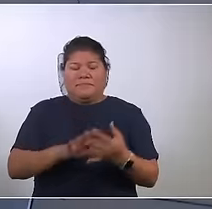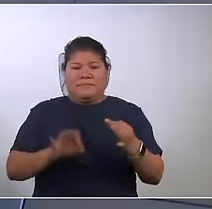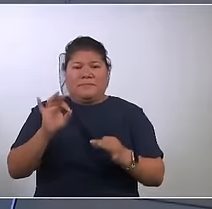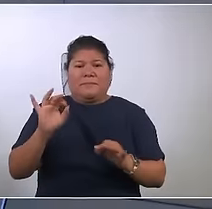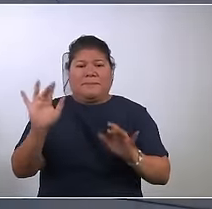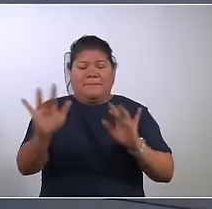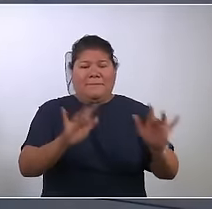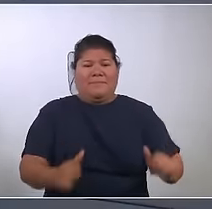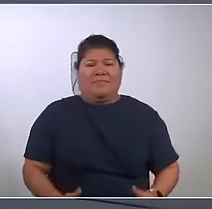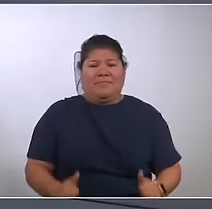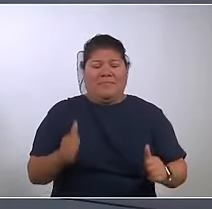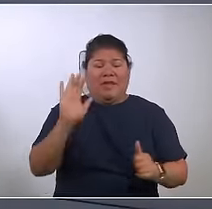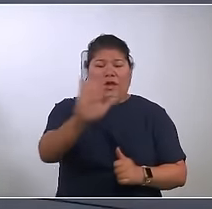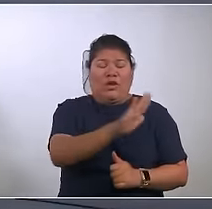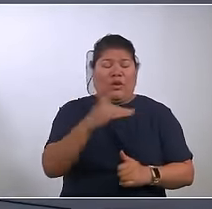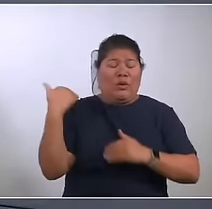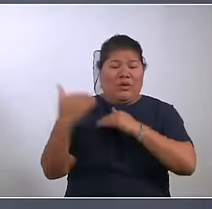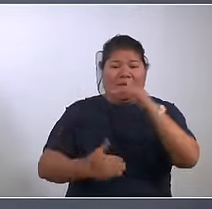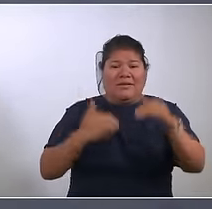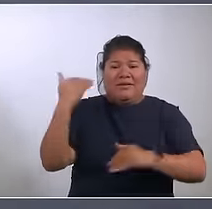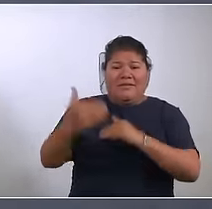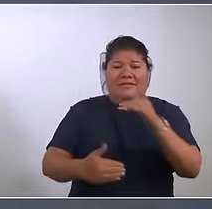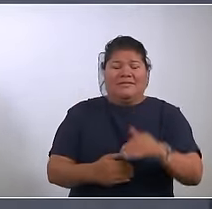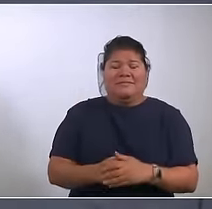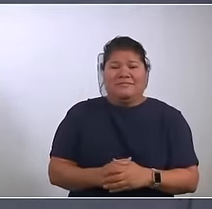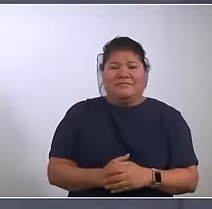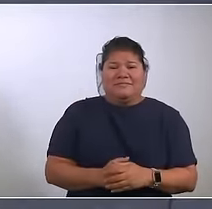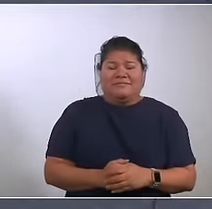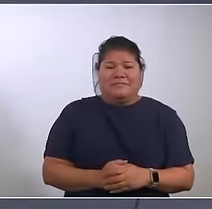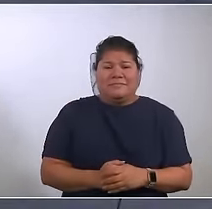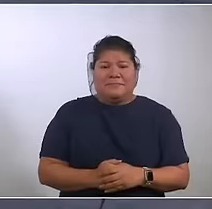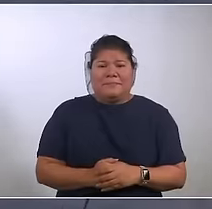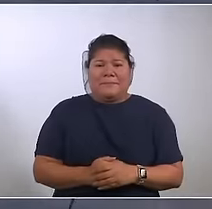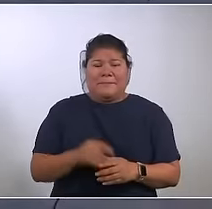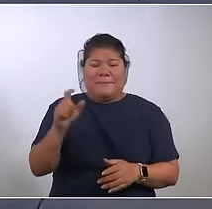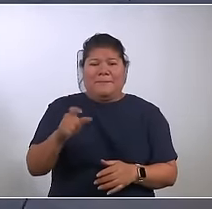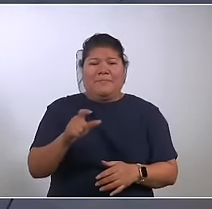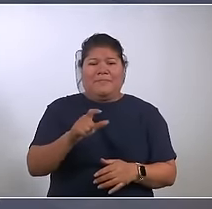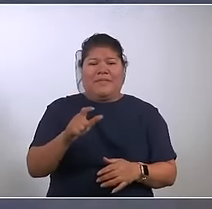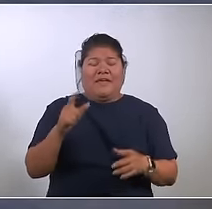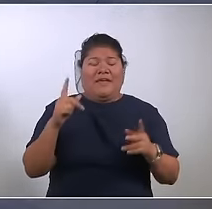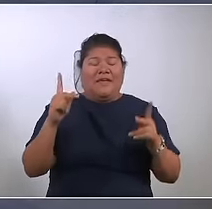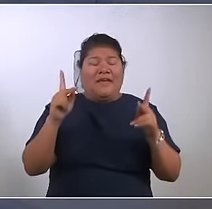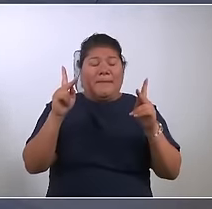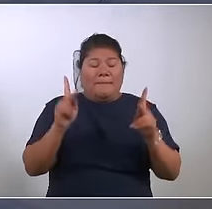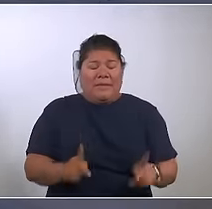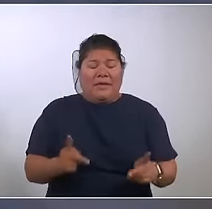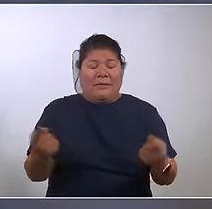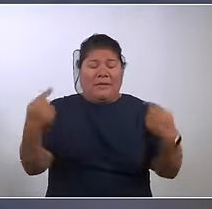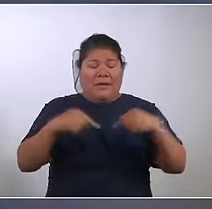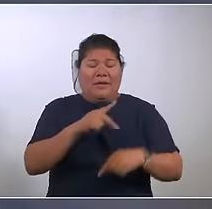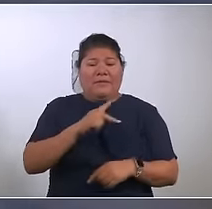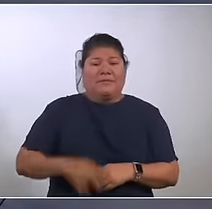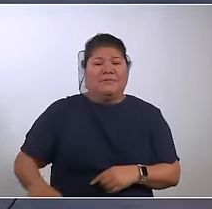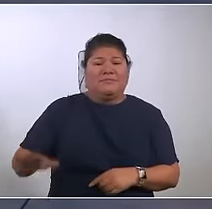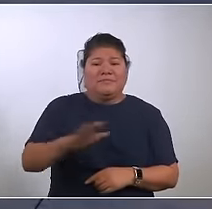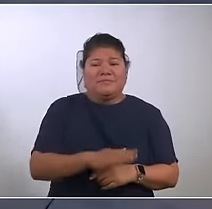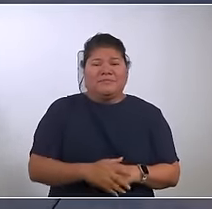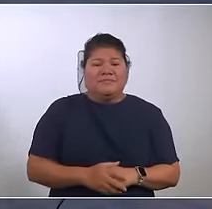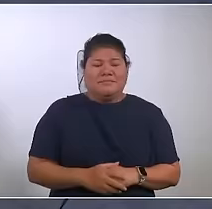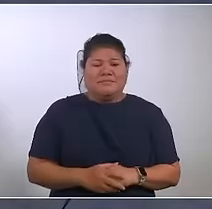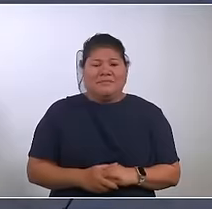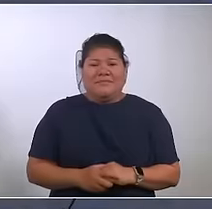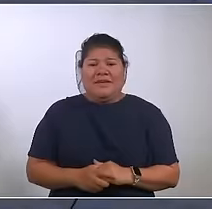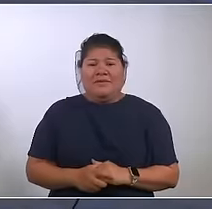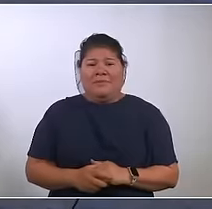Holy Ghost in your generation. Necesita mover en su generación. You need souls to come to the kingdom of que God. Que vengan las almas al reino